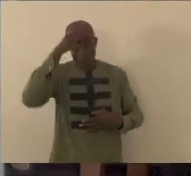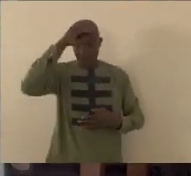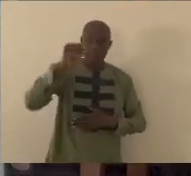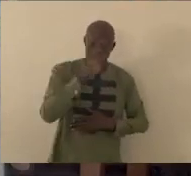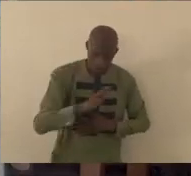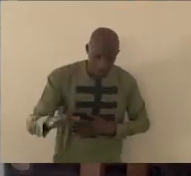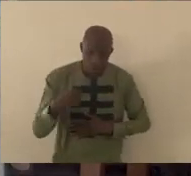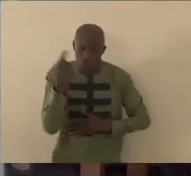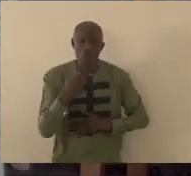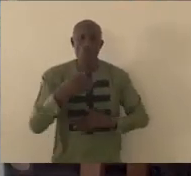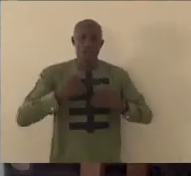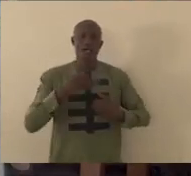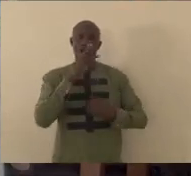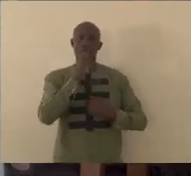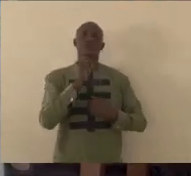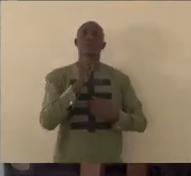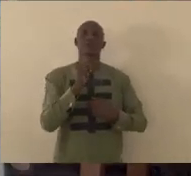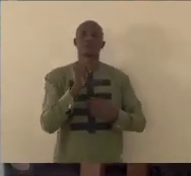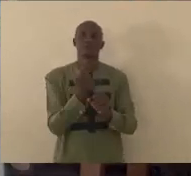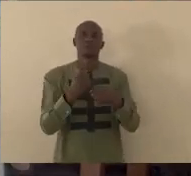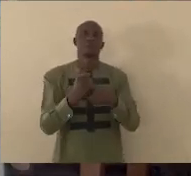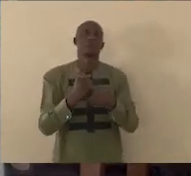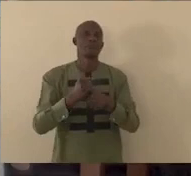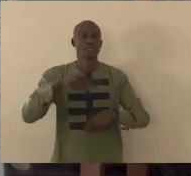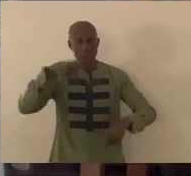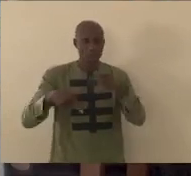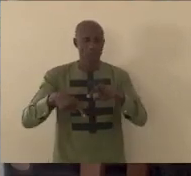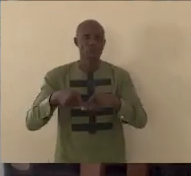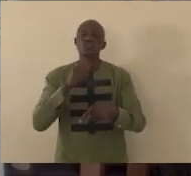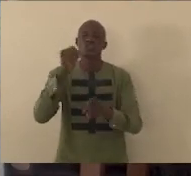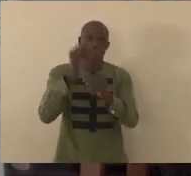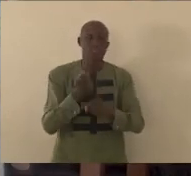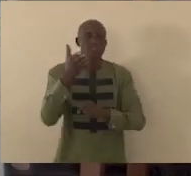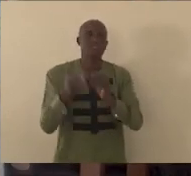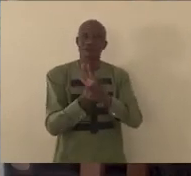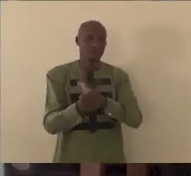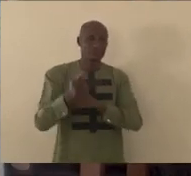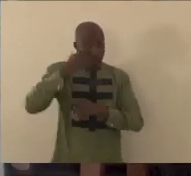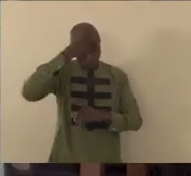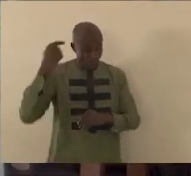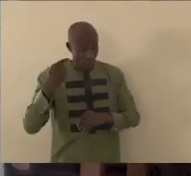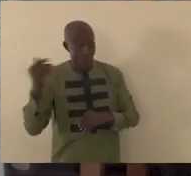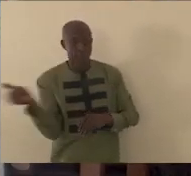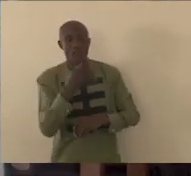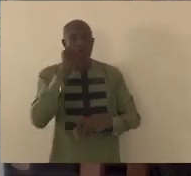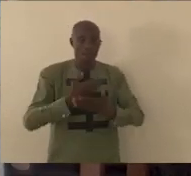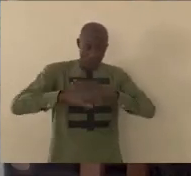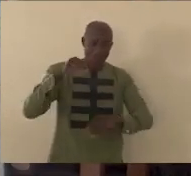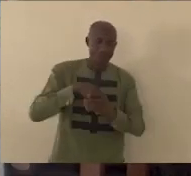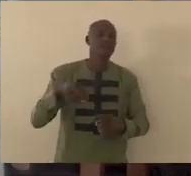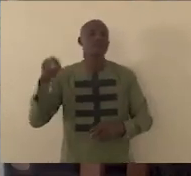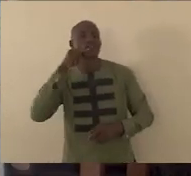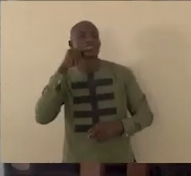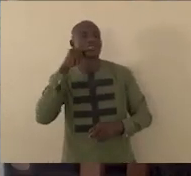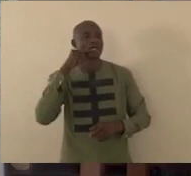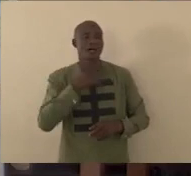and children who have been rendered incapable of achieving their potential in life simply because they were born in Nigeria and